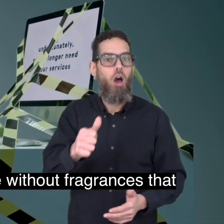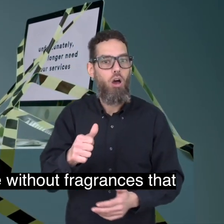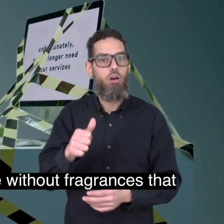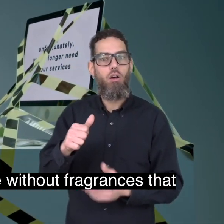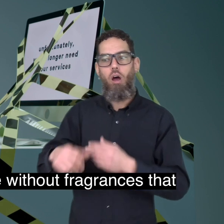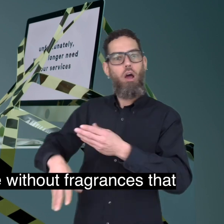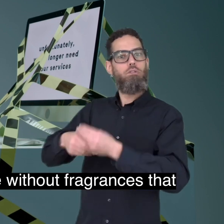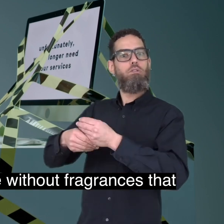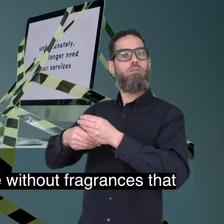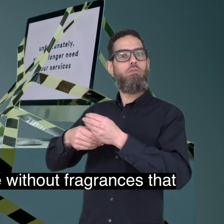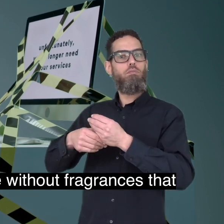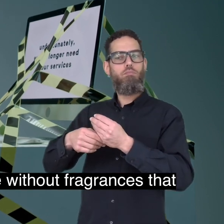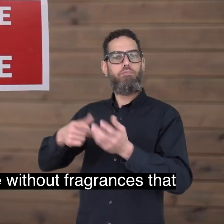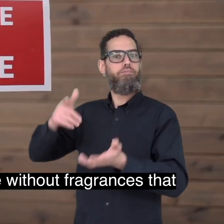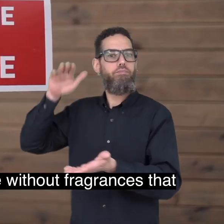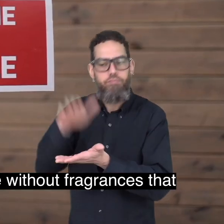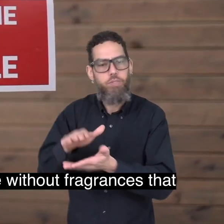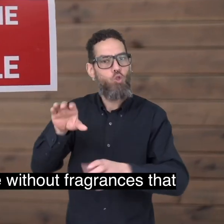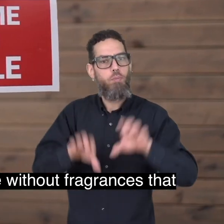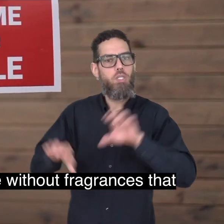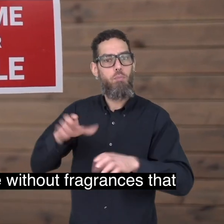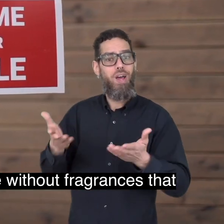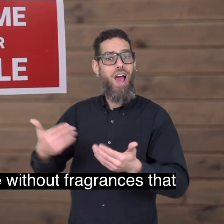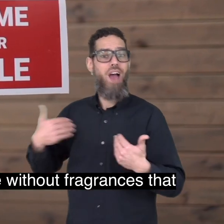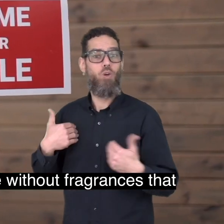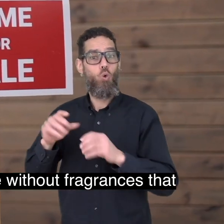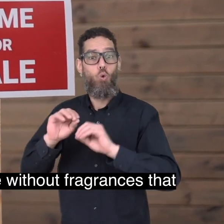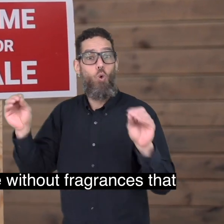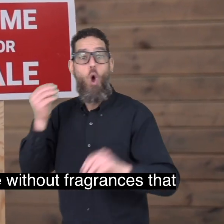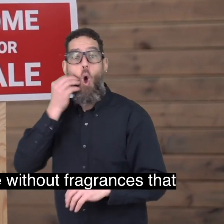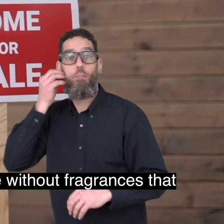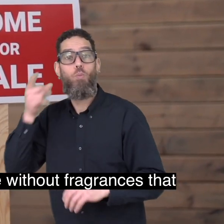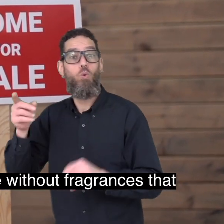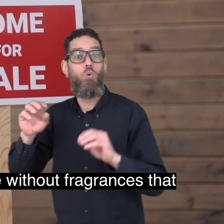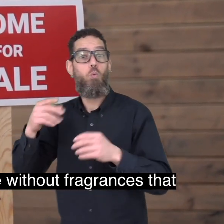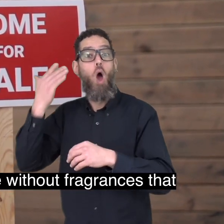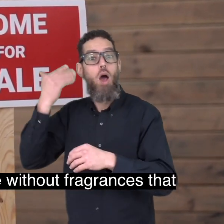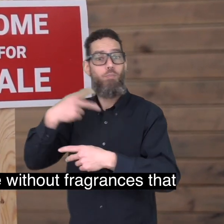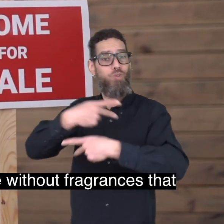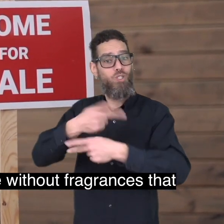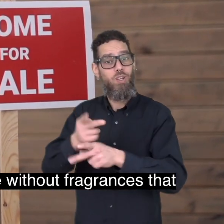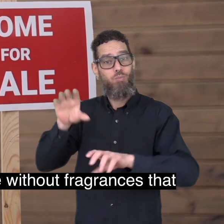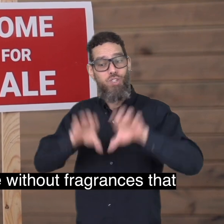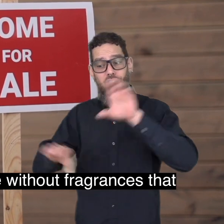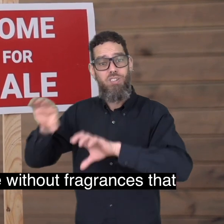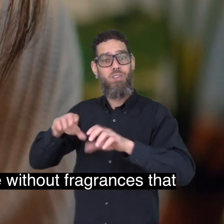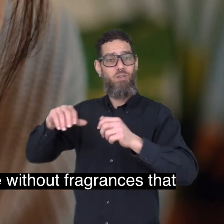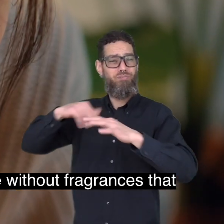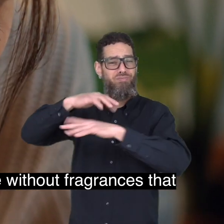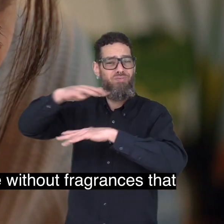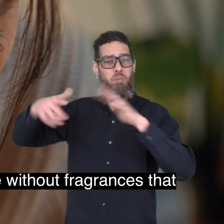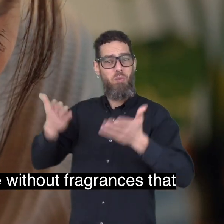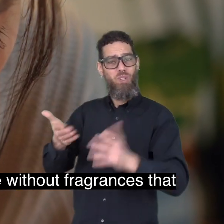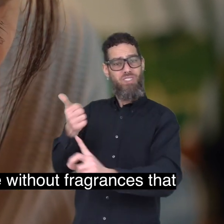fragrance-free policy? Are you homeless because you cannot find a place to live without fragrances that emanate from products? Do